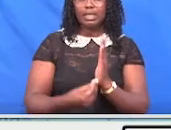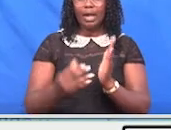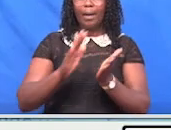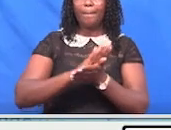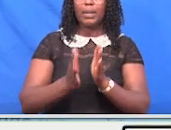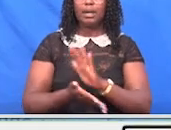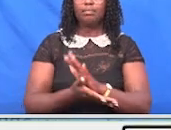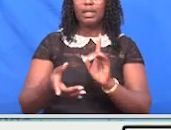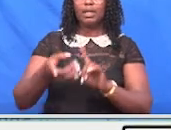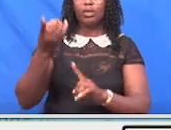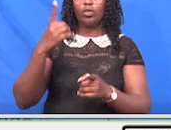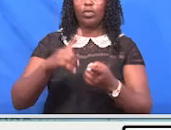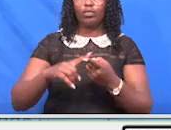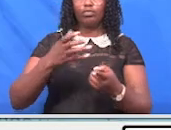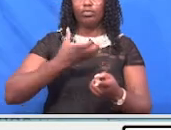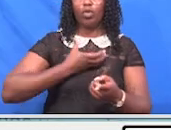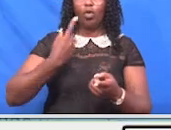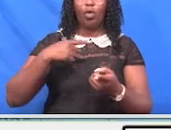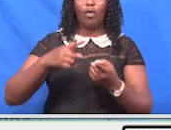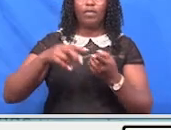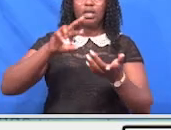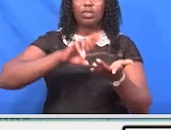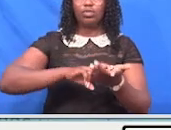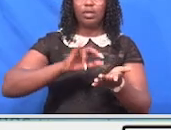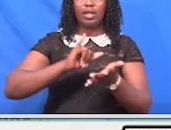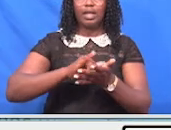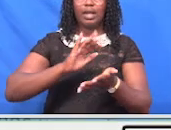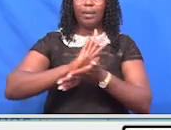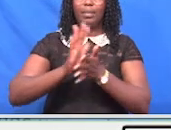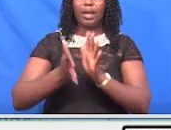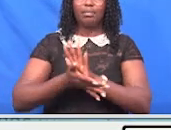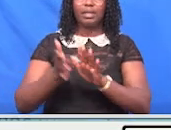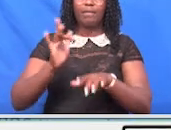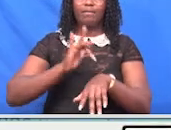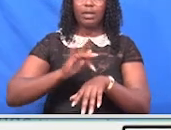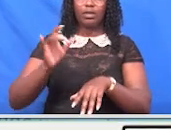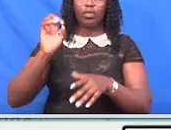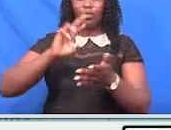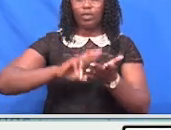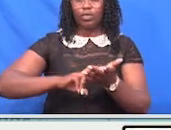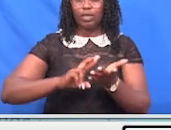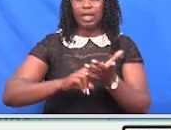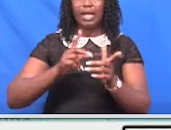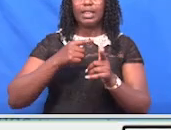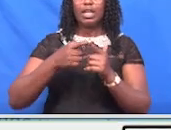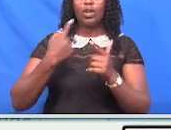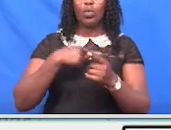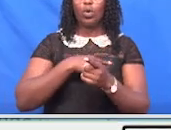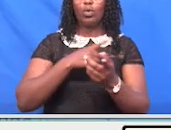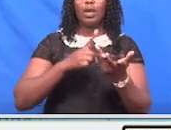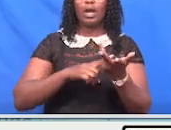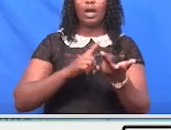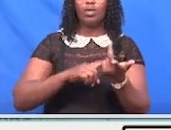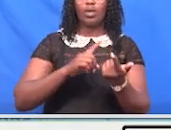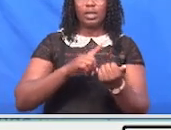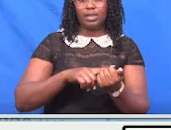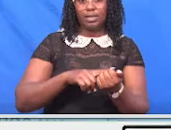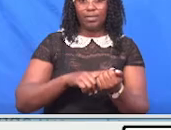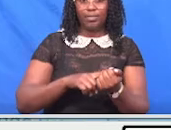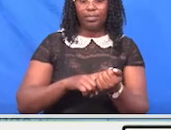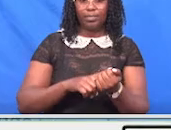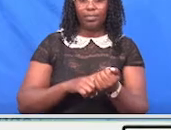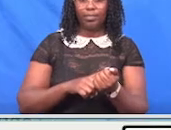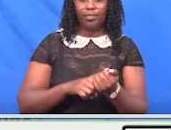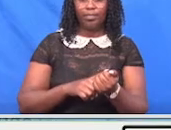entitlement of registration. So that becomes the effective date of registration. Okay. Then we will calculate 10 years.